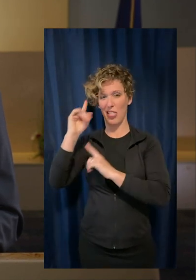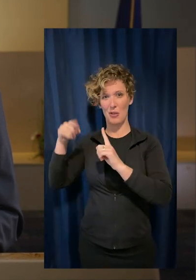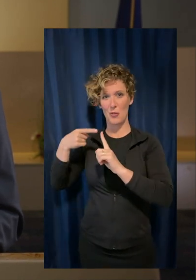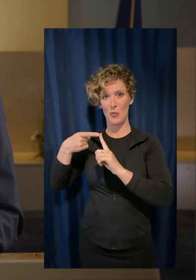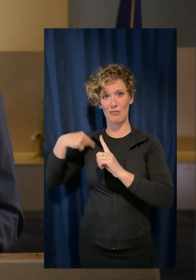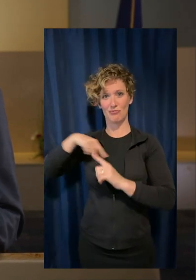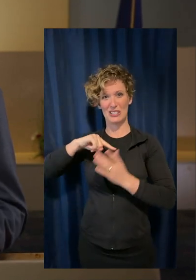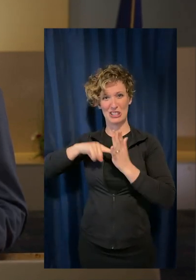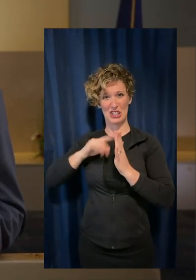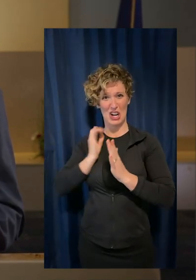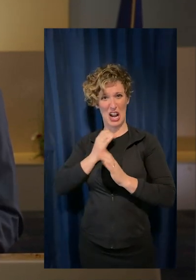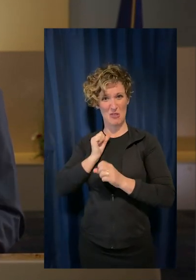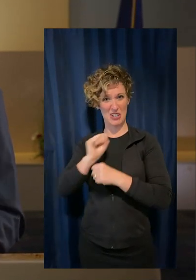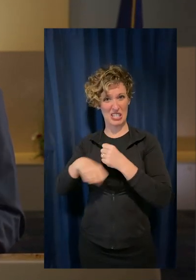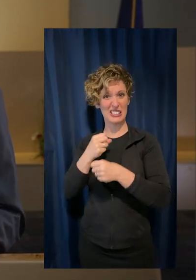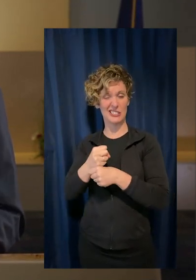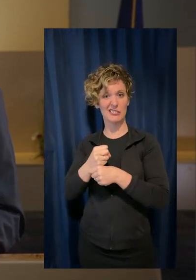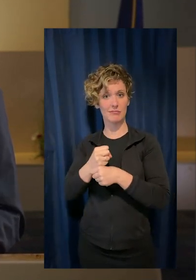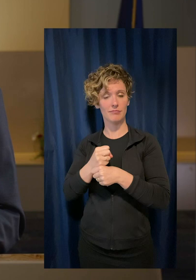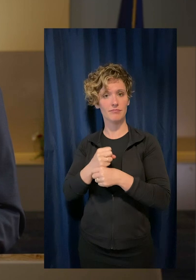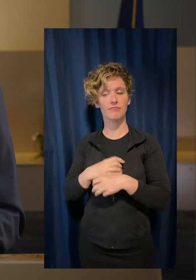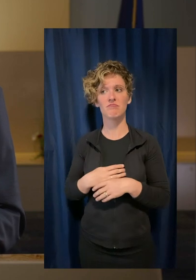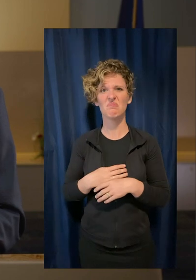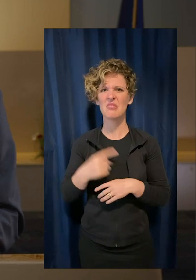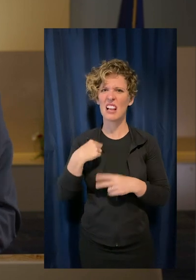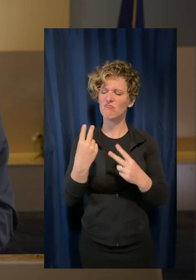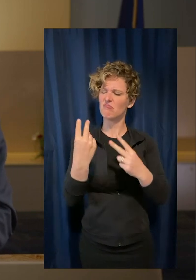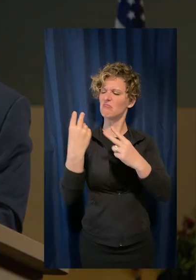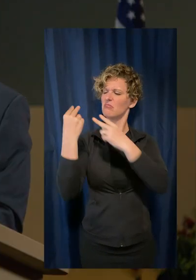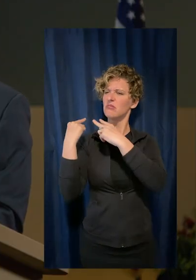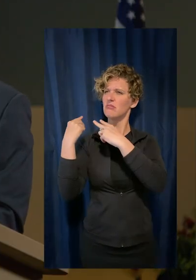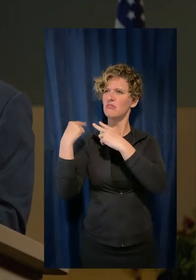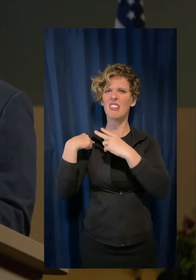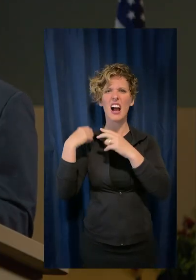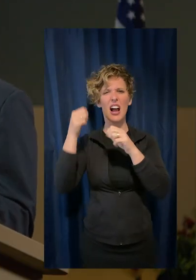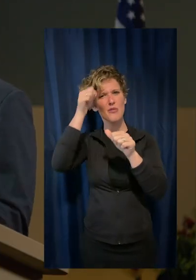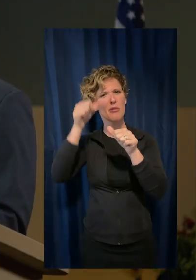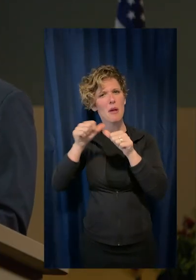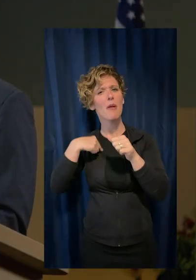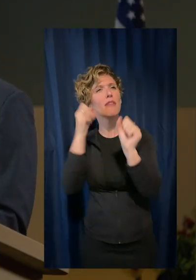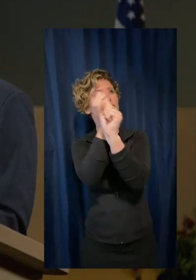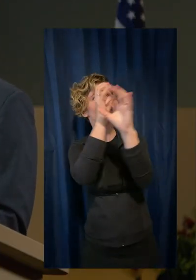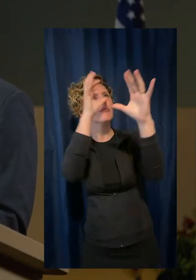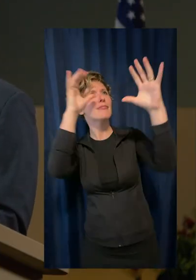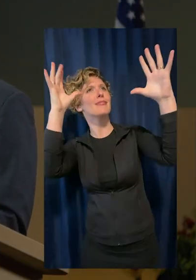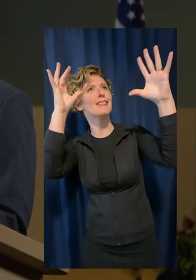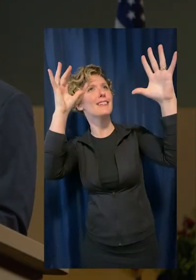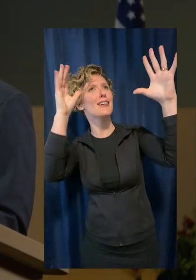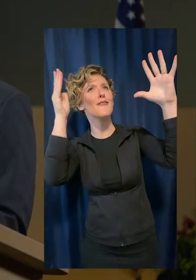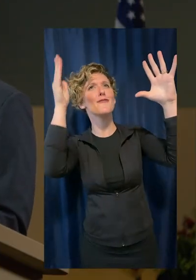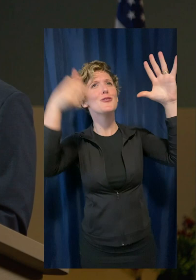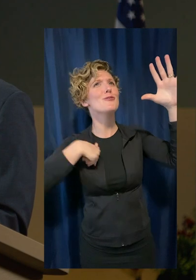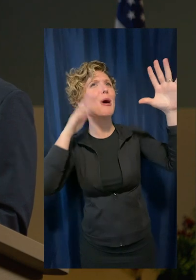August. At our back-to-school barbecue, I envisioned myself extending my hand to each of you and you accepting your diploma with pride